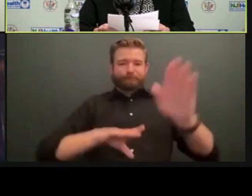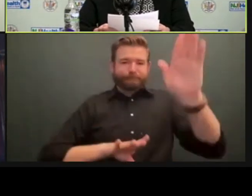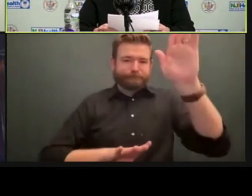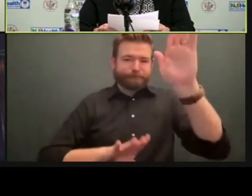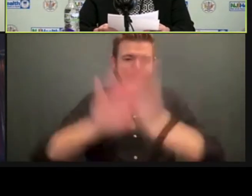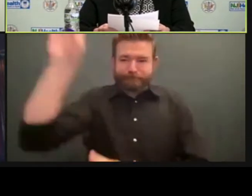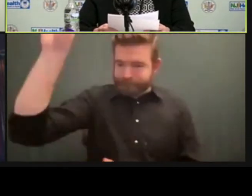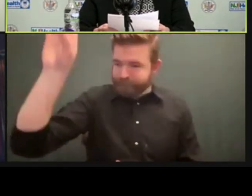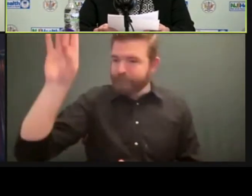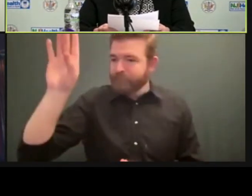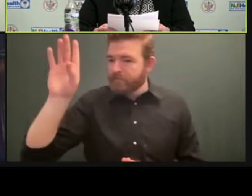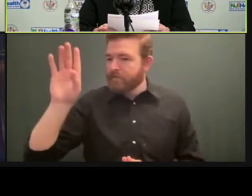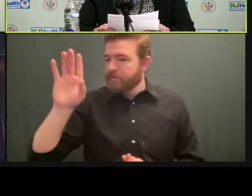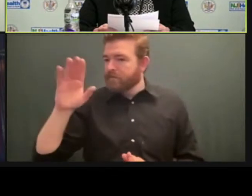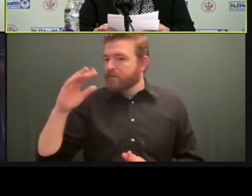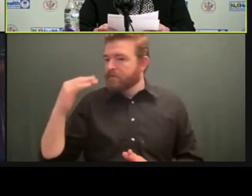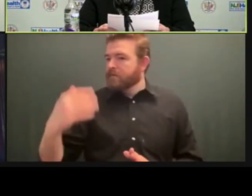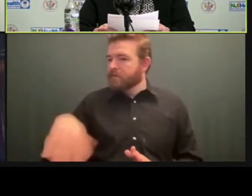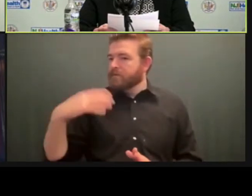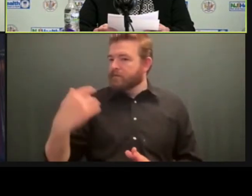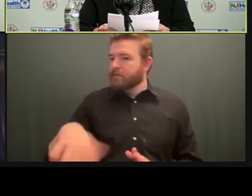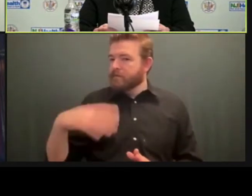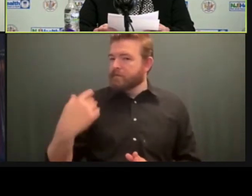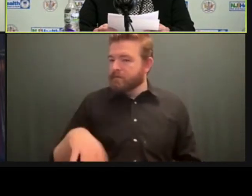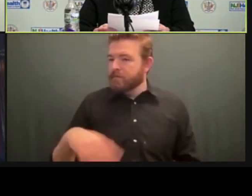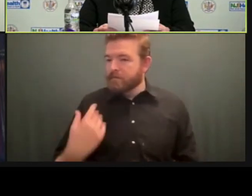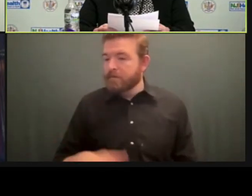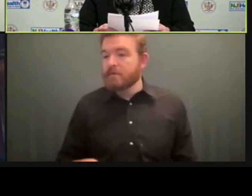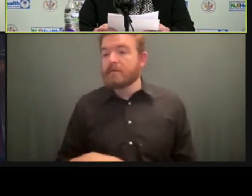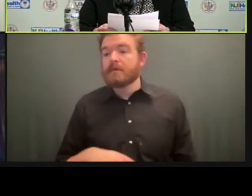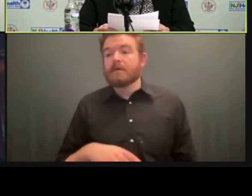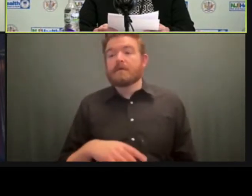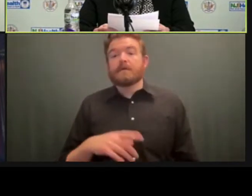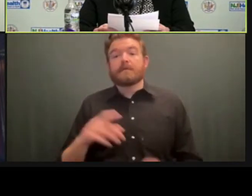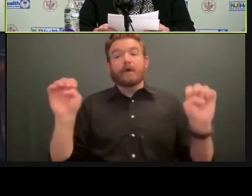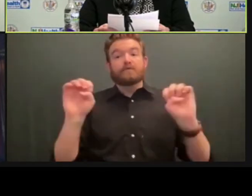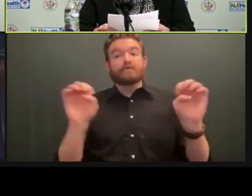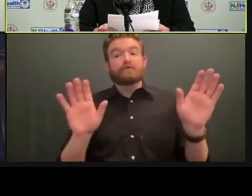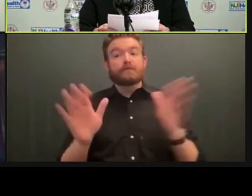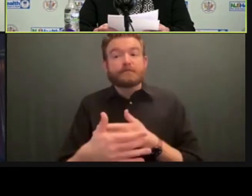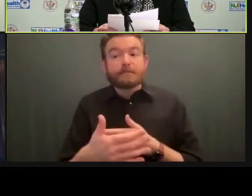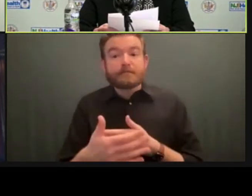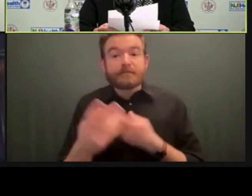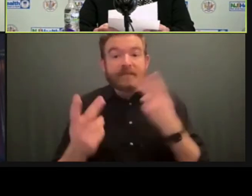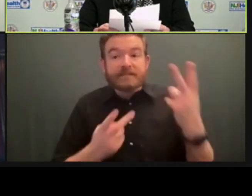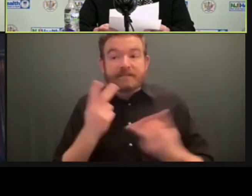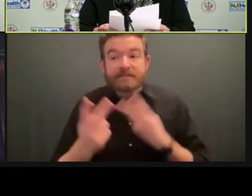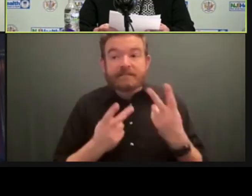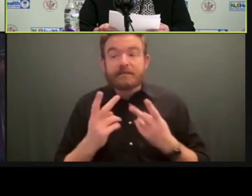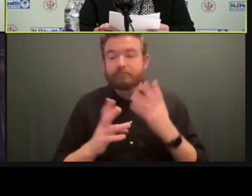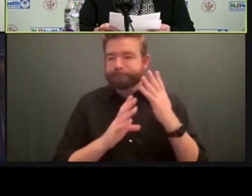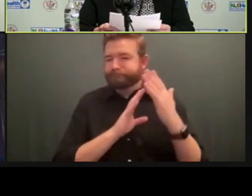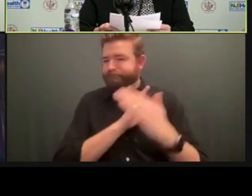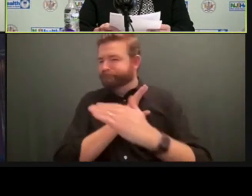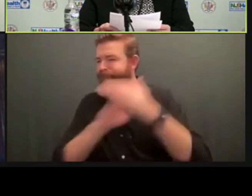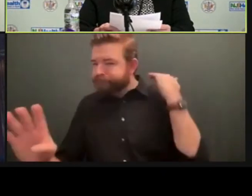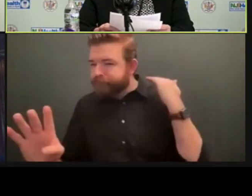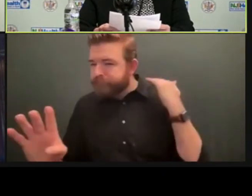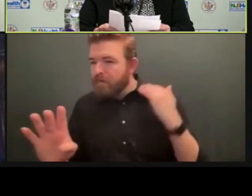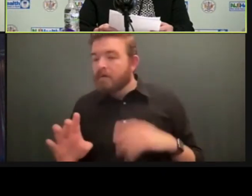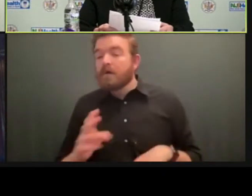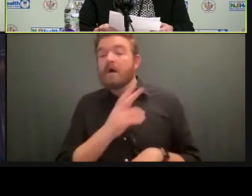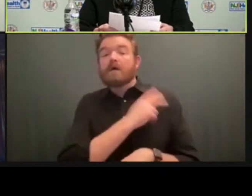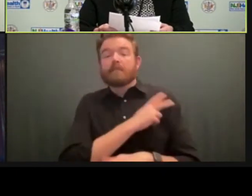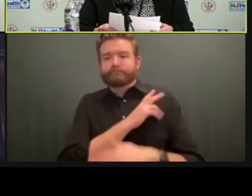rates. Emergency department visits and hospitalizations for COVID-like illness are also increasing for adults